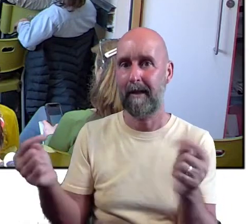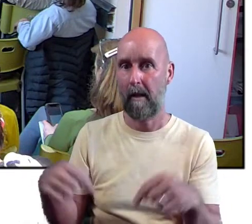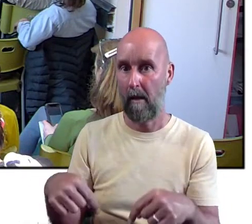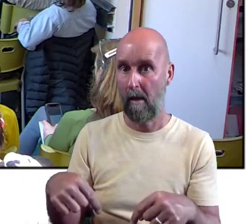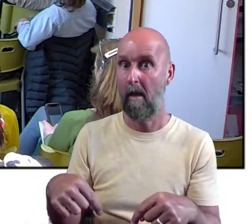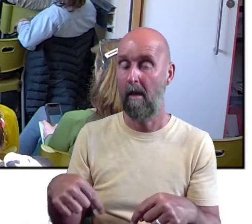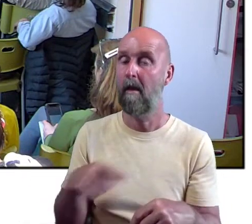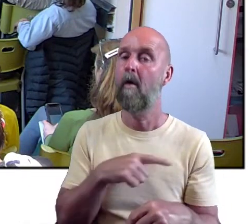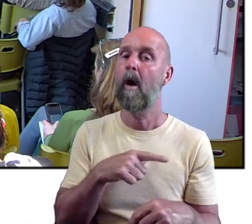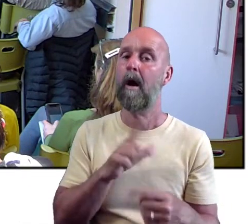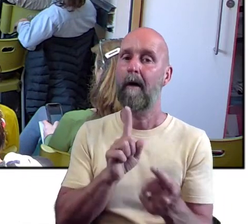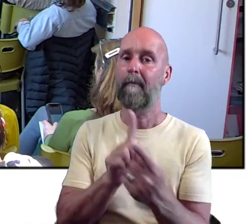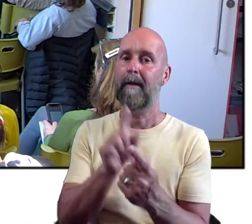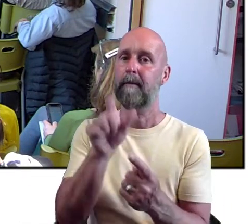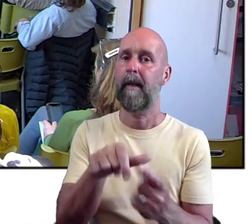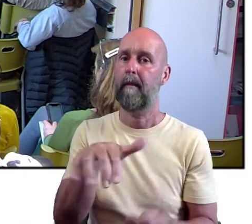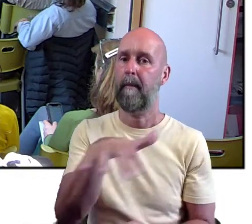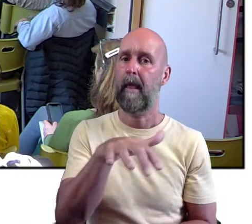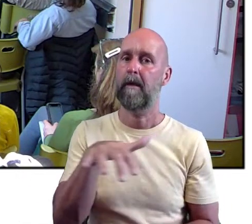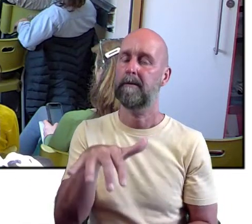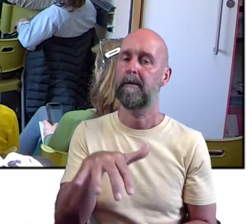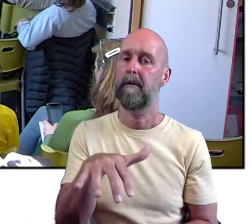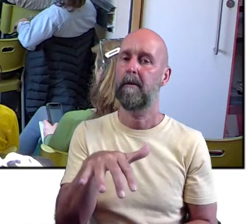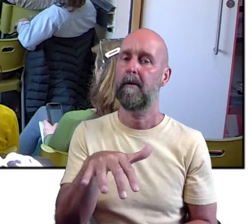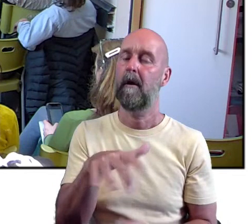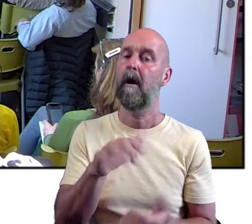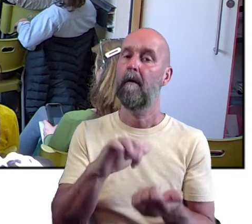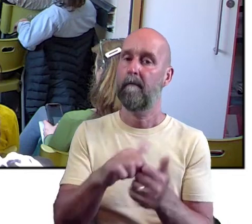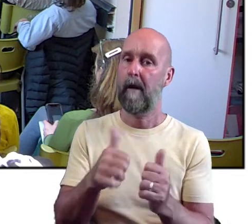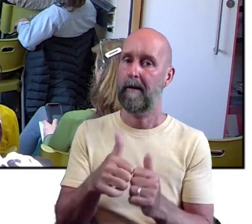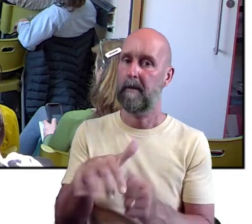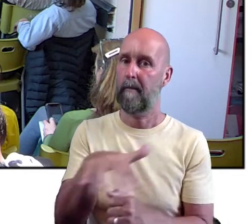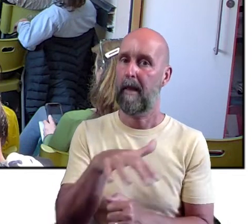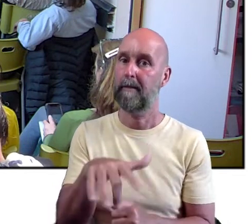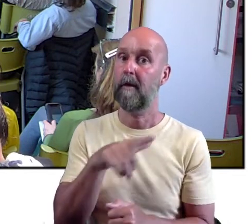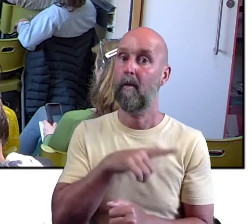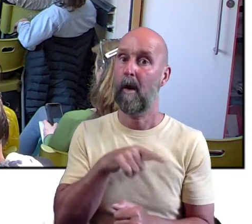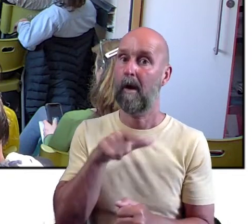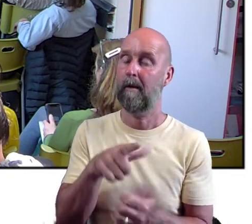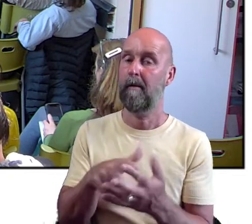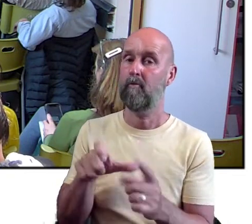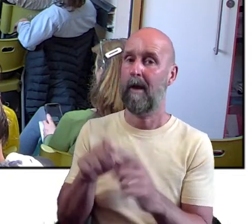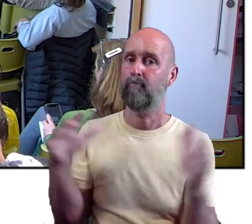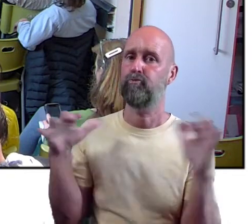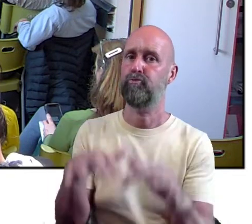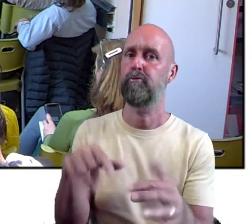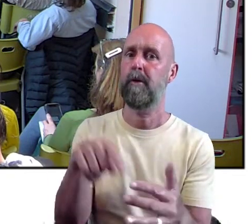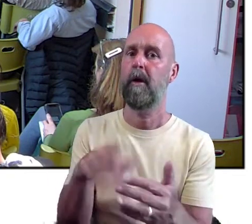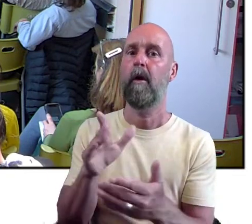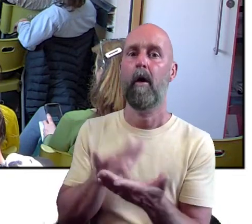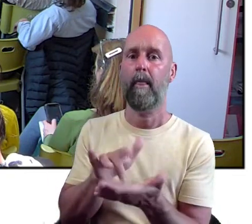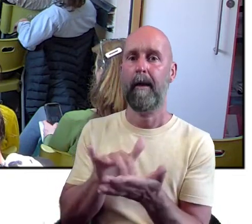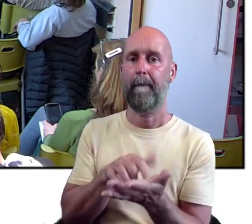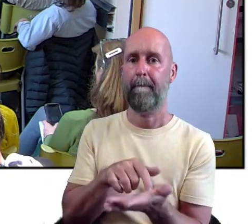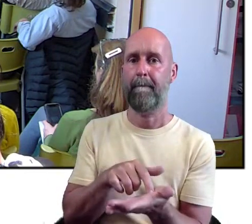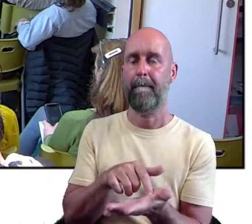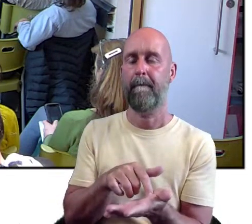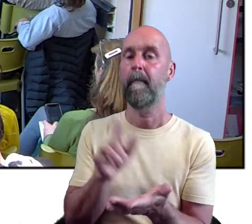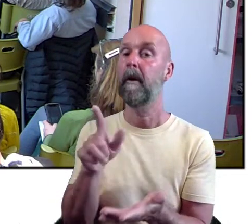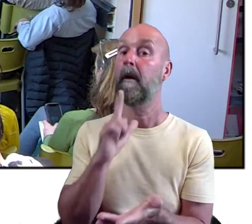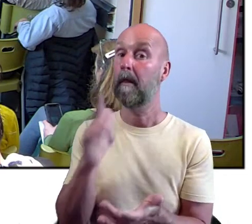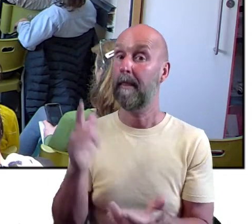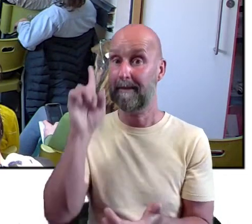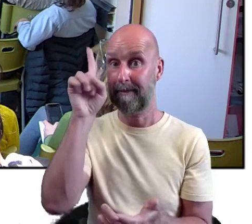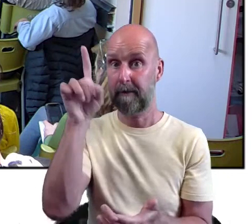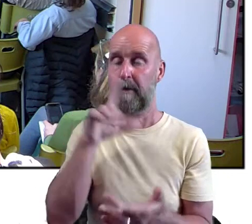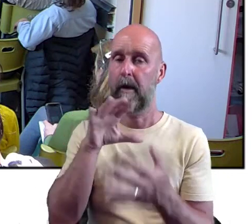met someone in a place and made loads of friends in a place just through doing like a raid battle. So that's where I think it's innovative in the social experience. But in